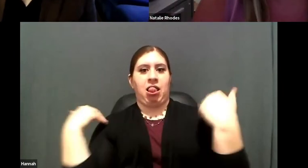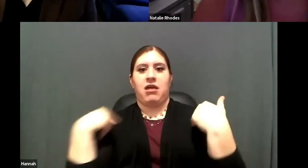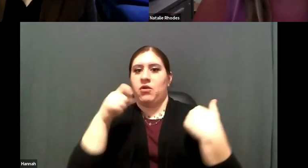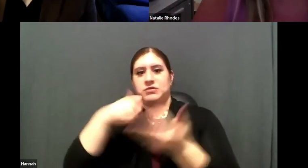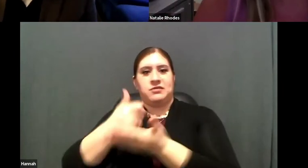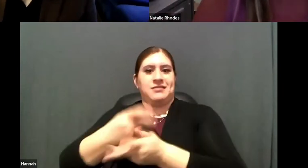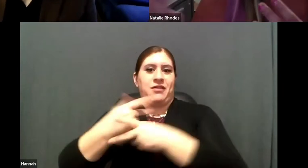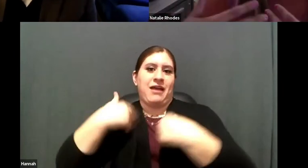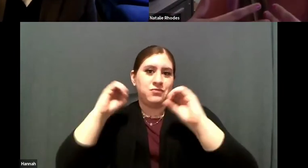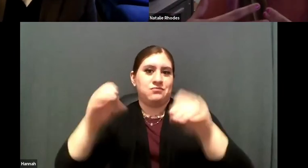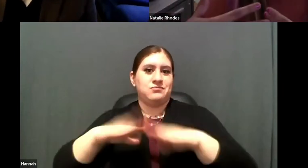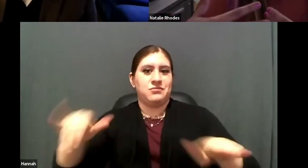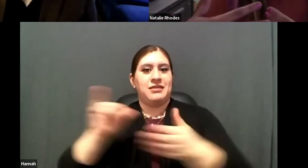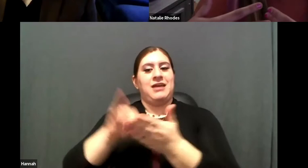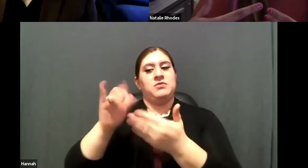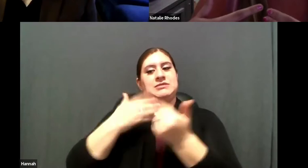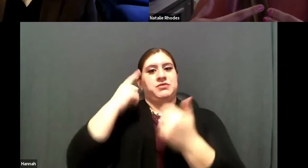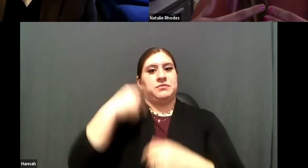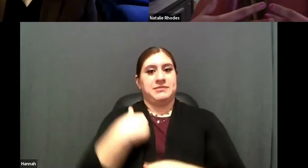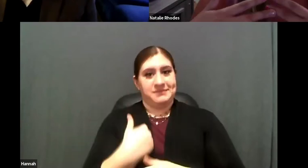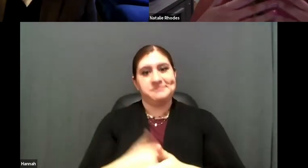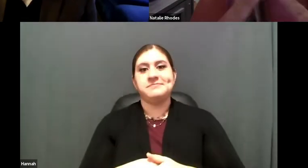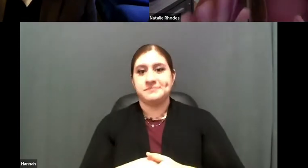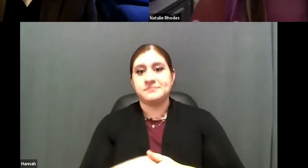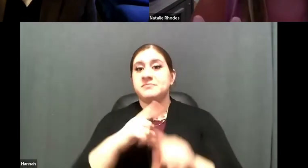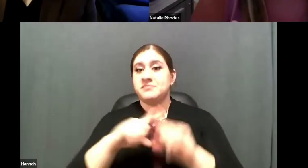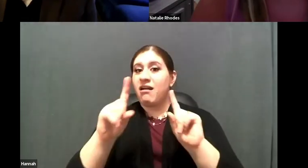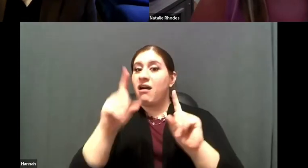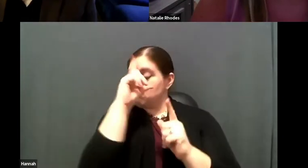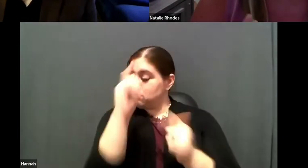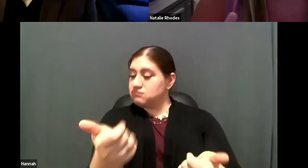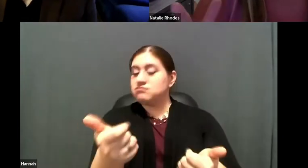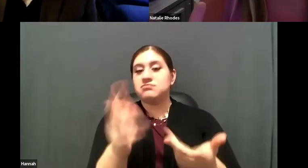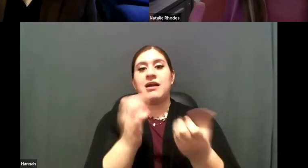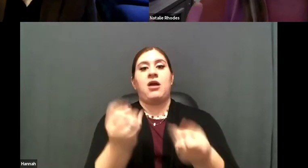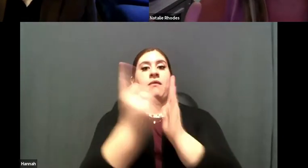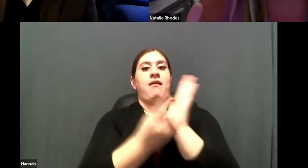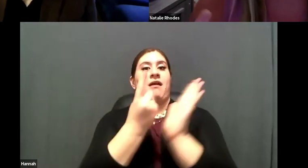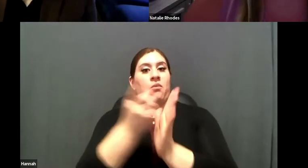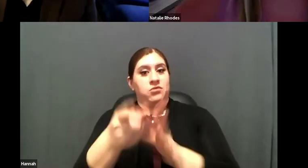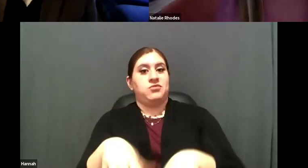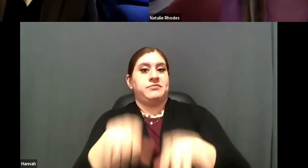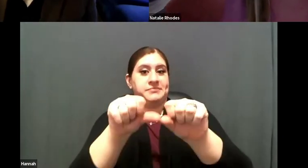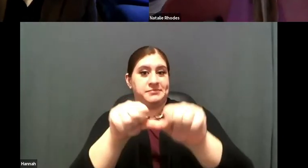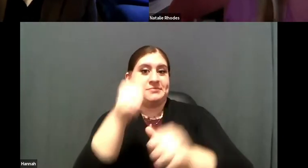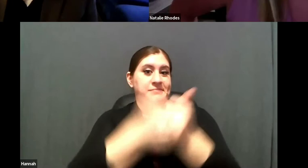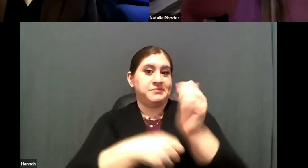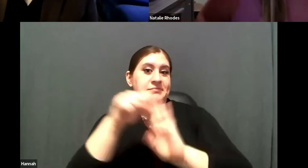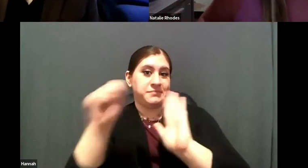have any children, so that was easier for me. But it's totally up to you how many hours you take each